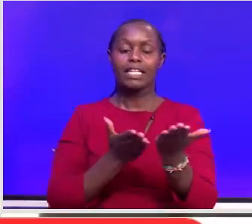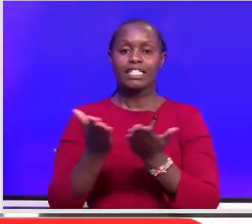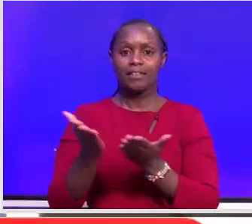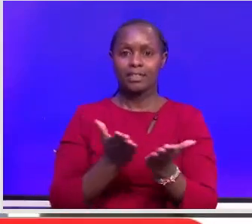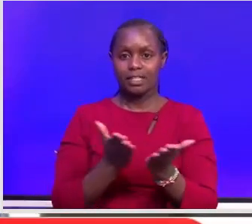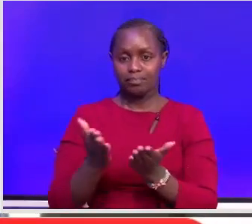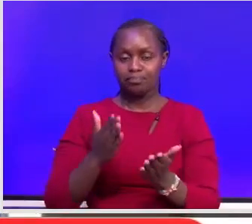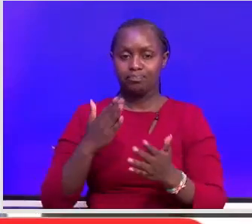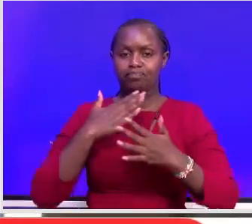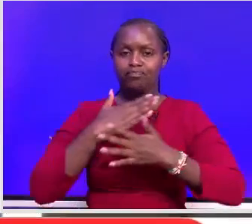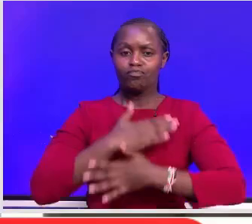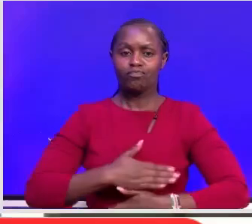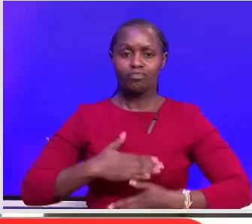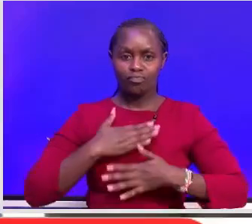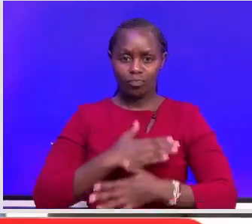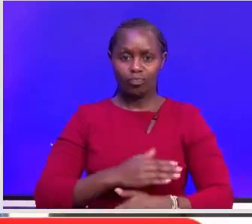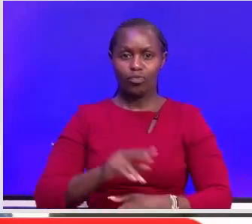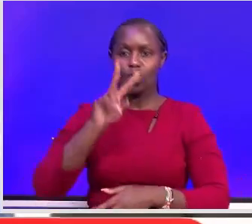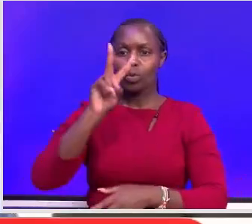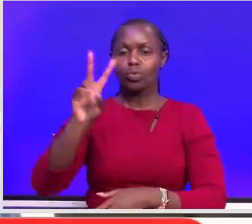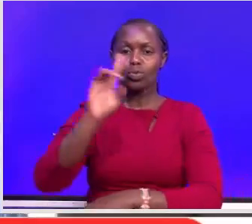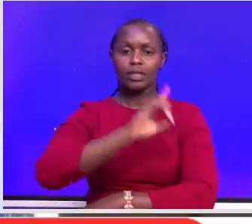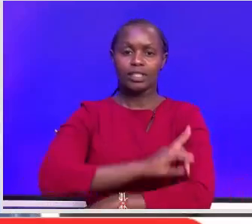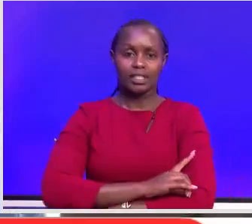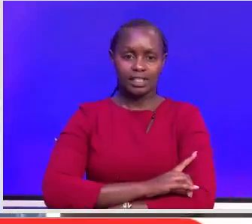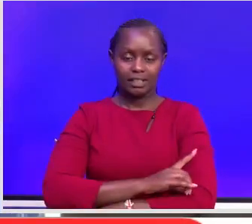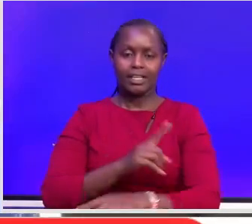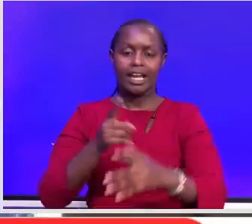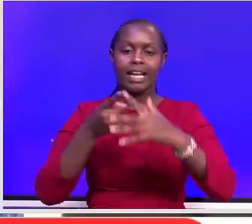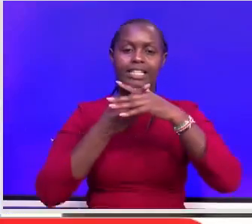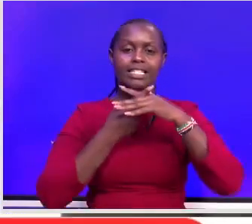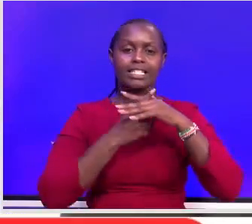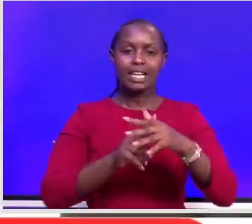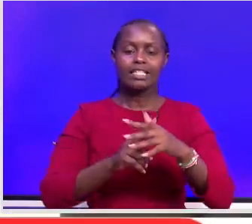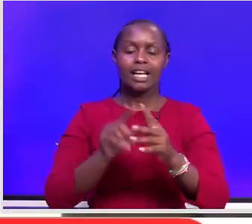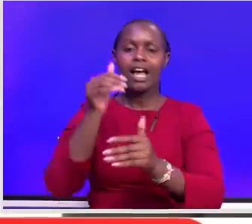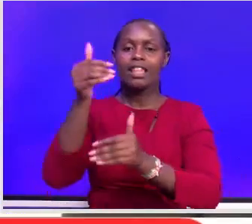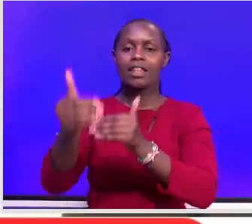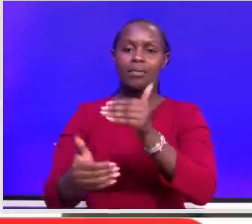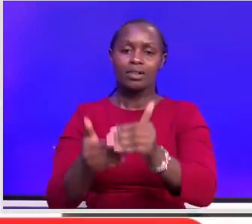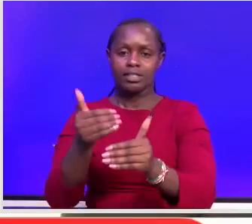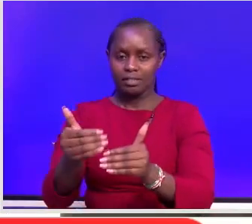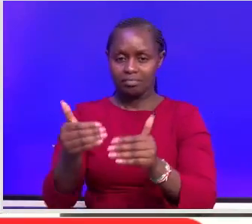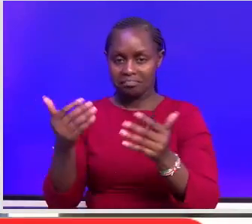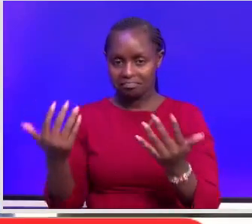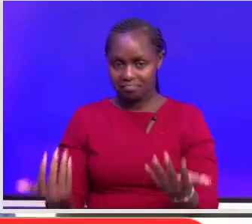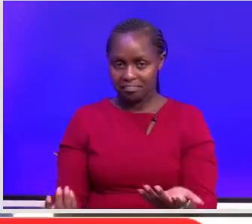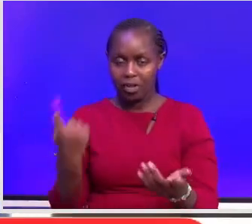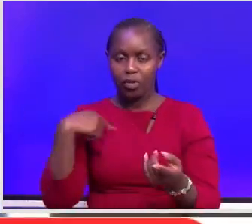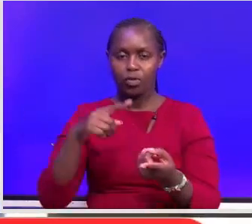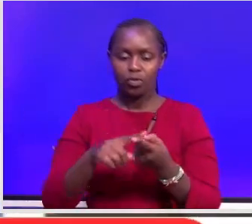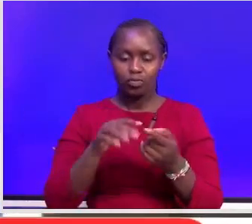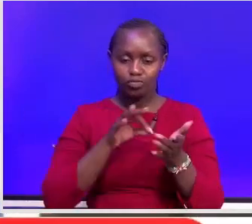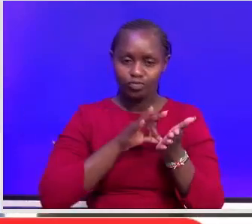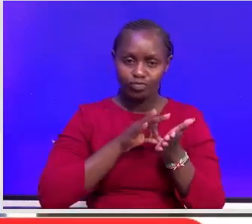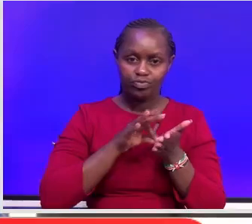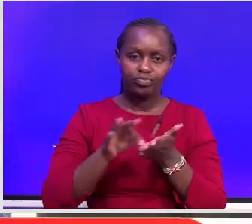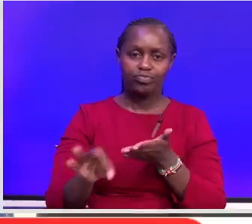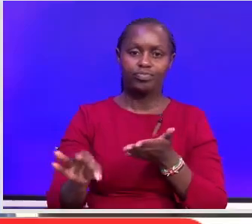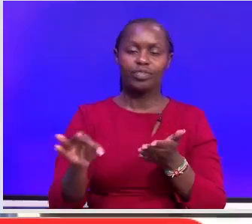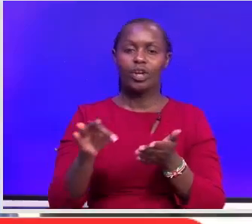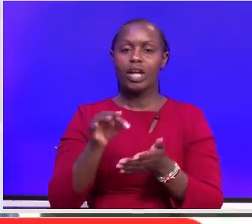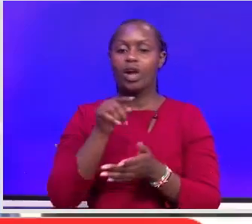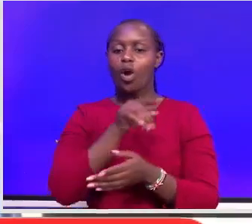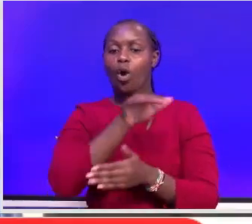to within 2 days initiate the process of exiting